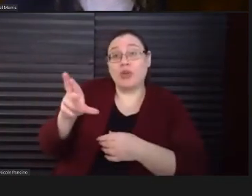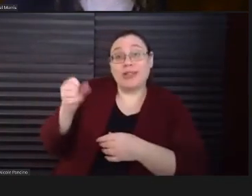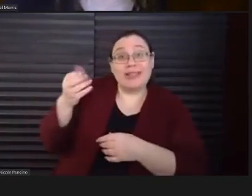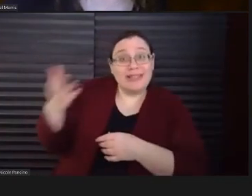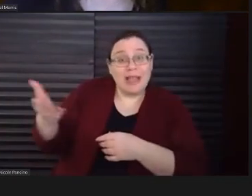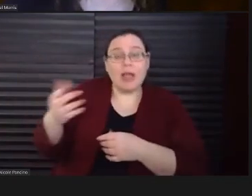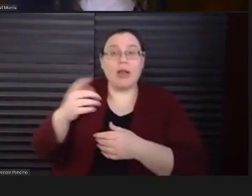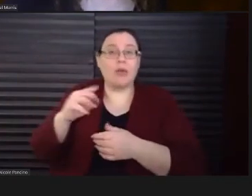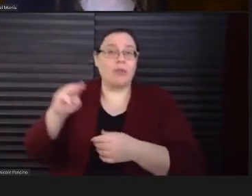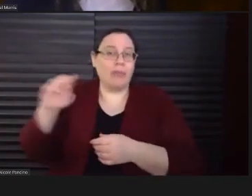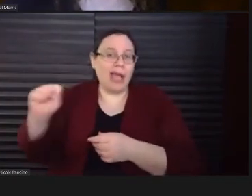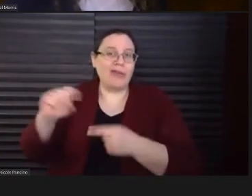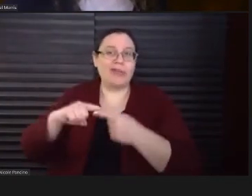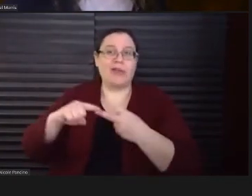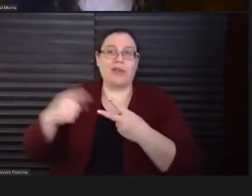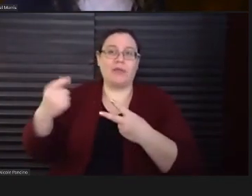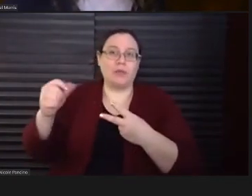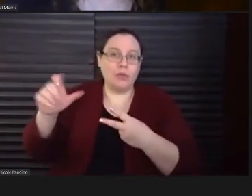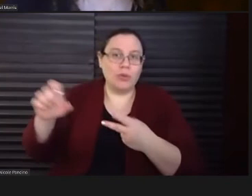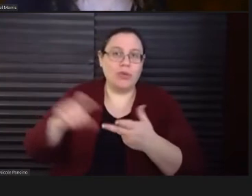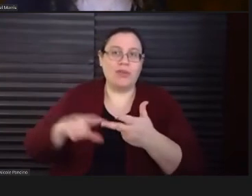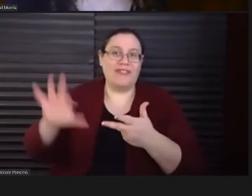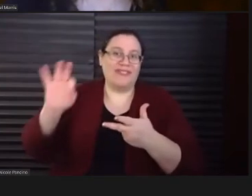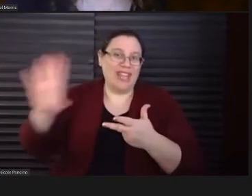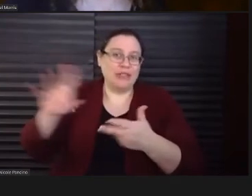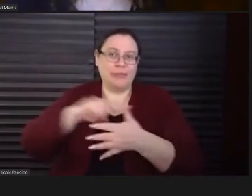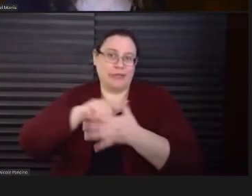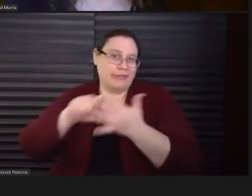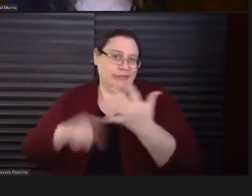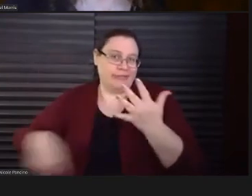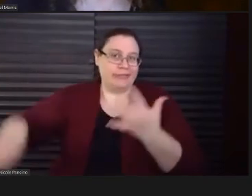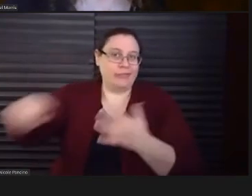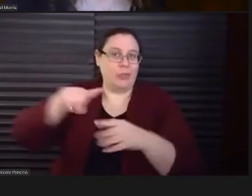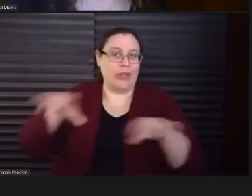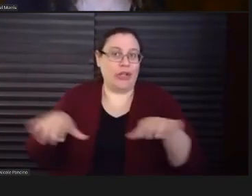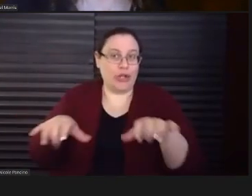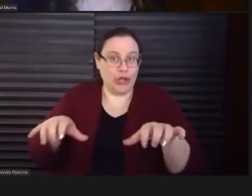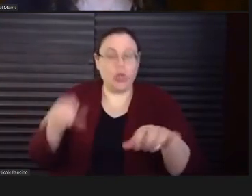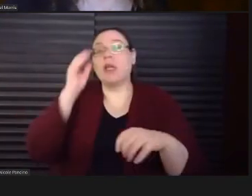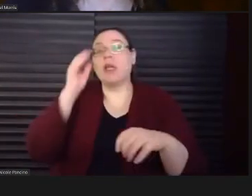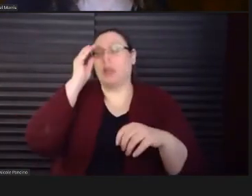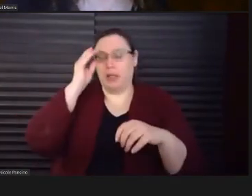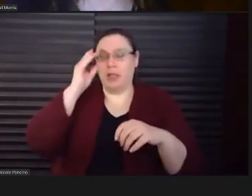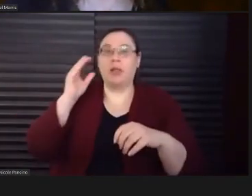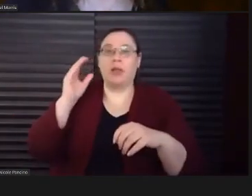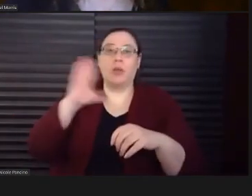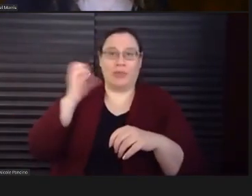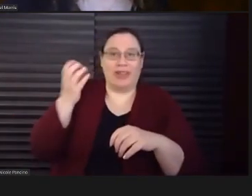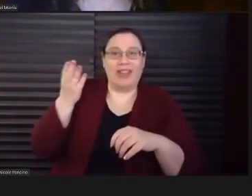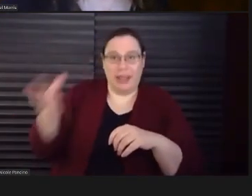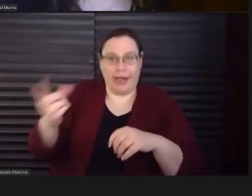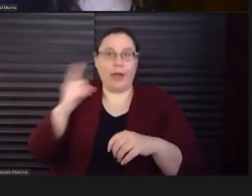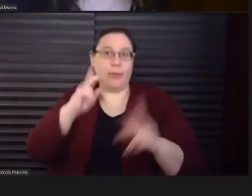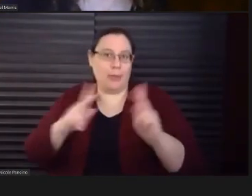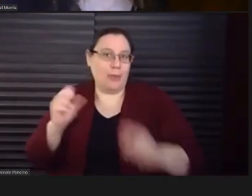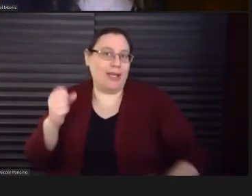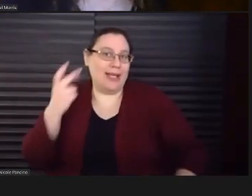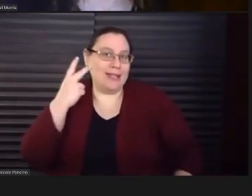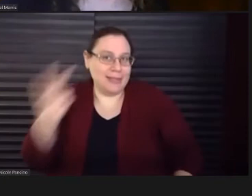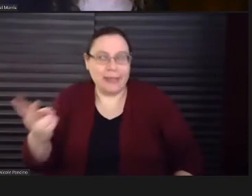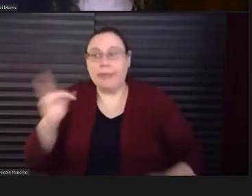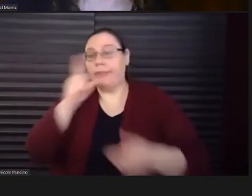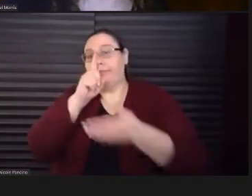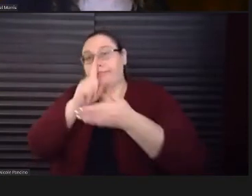and Google and Facebook and everyone else is doing will be there for people to see, do some